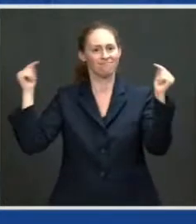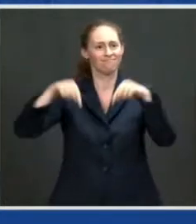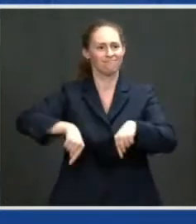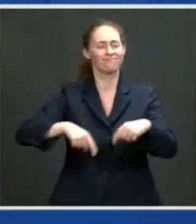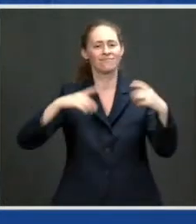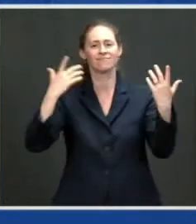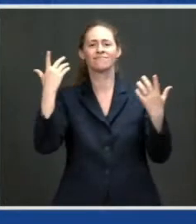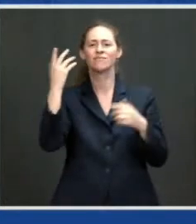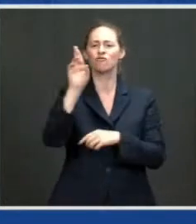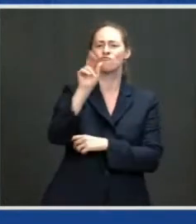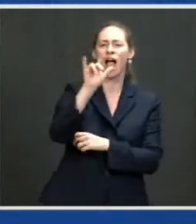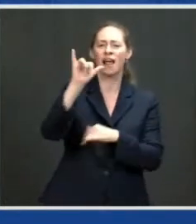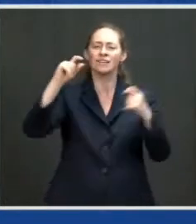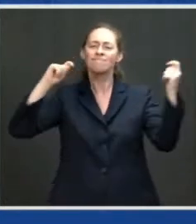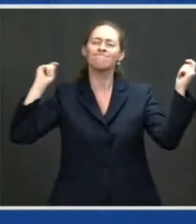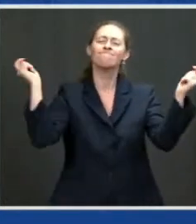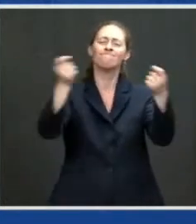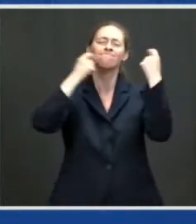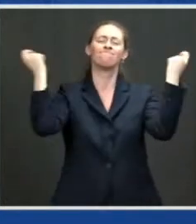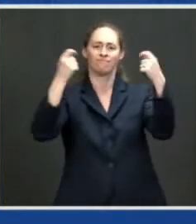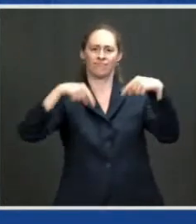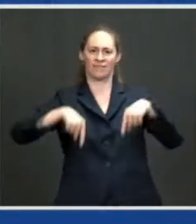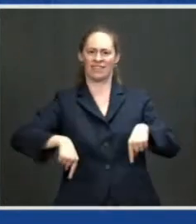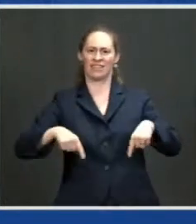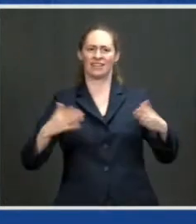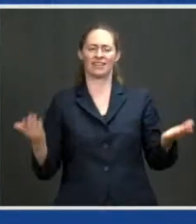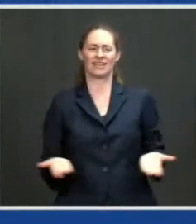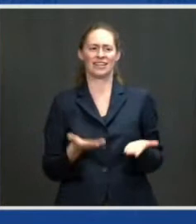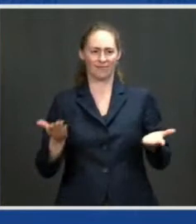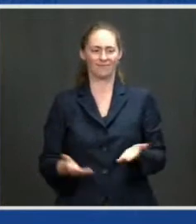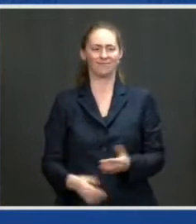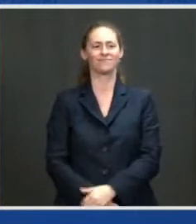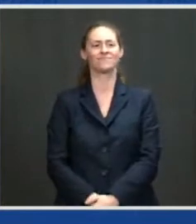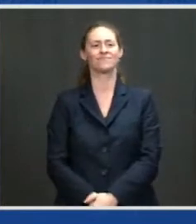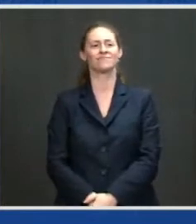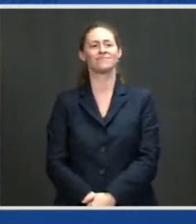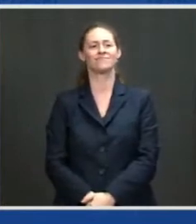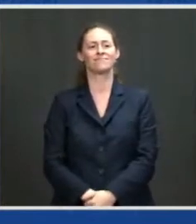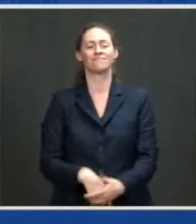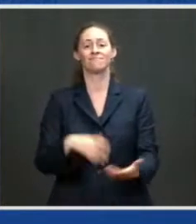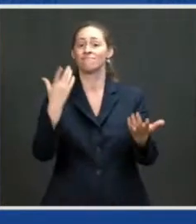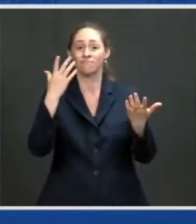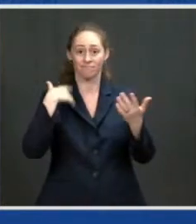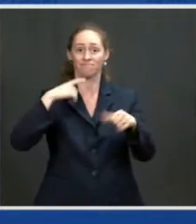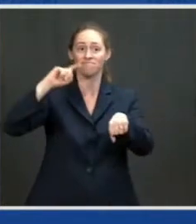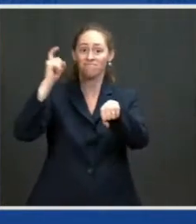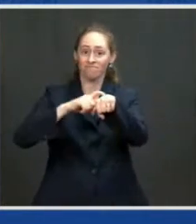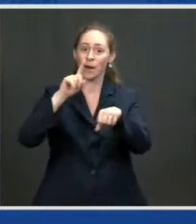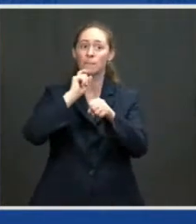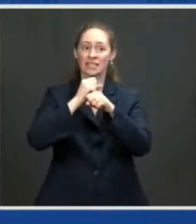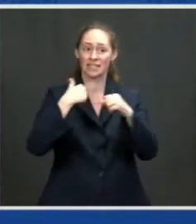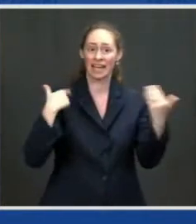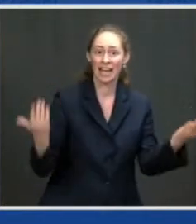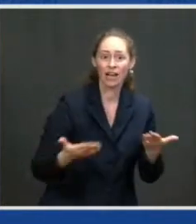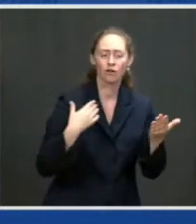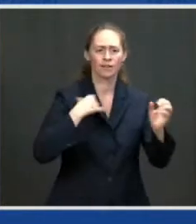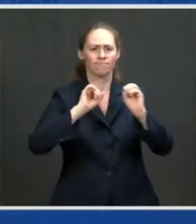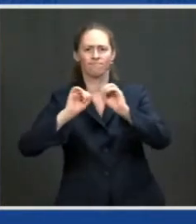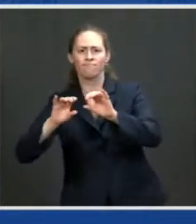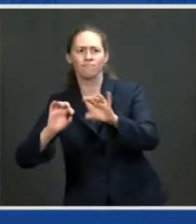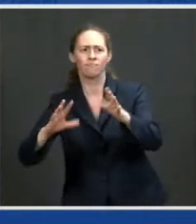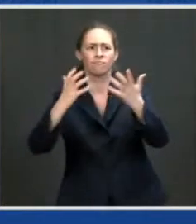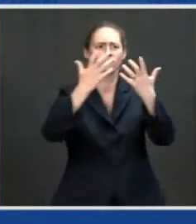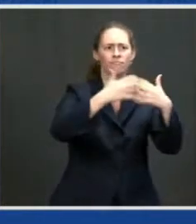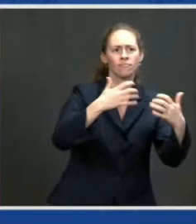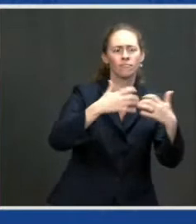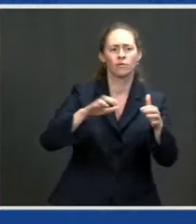Upon unloading, we got word that Governor DeWine, he did the right thing, wanted large indoor events to shut